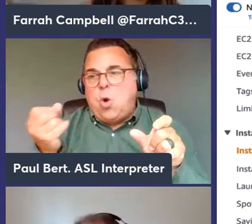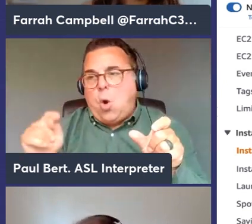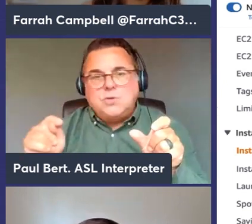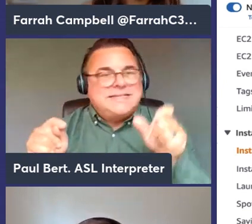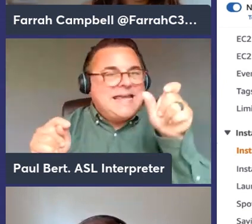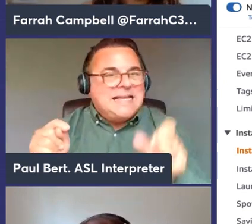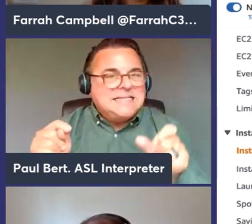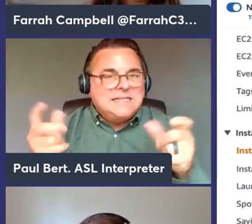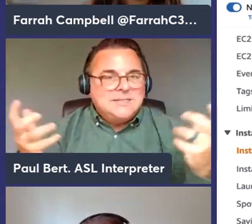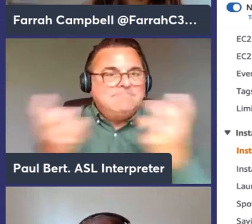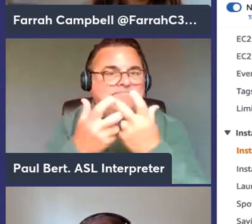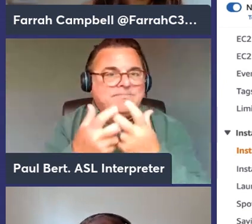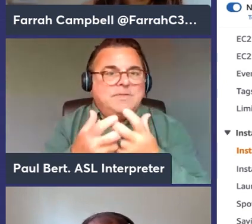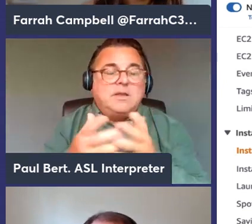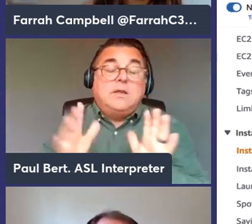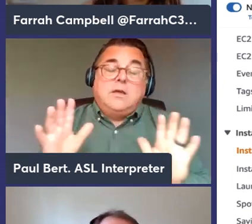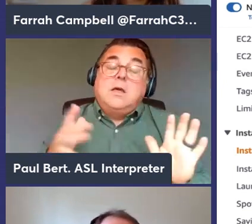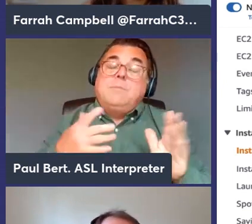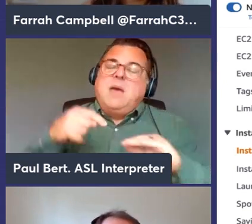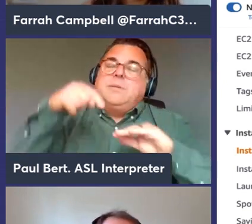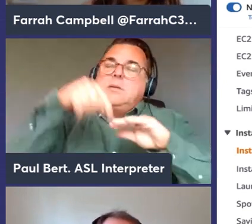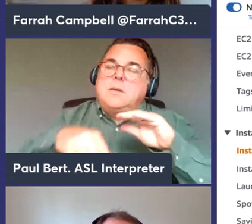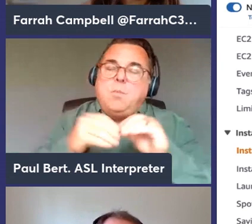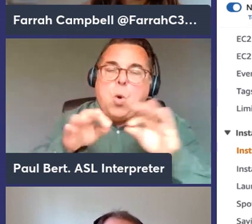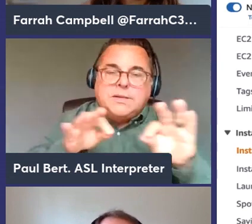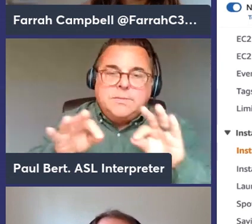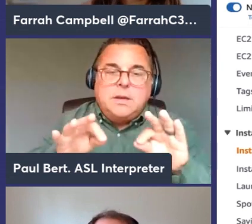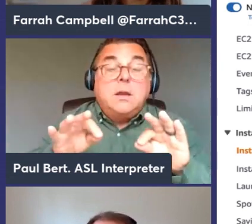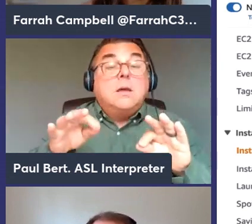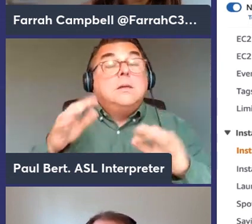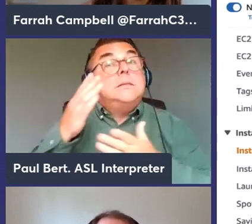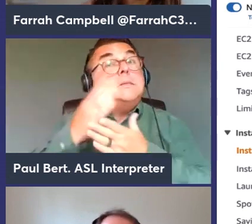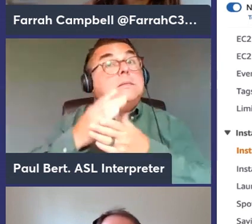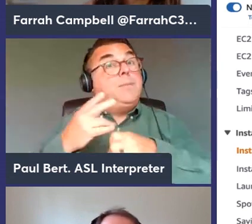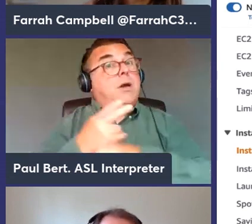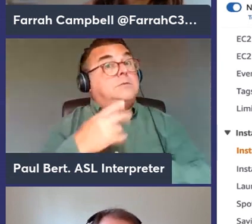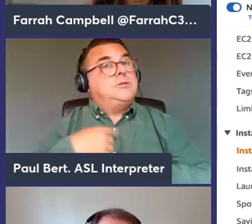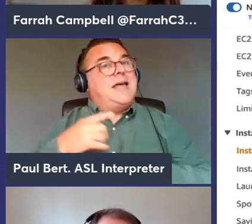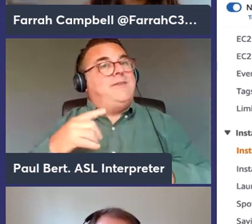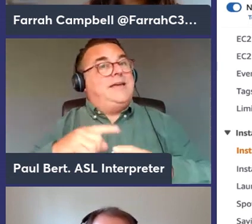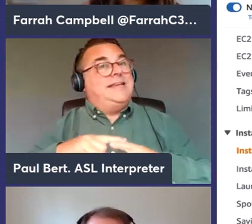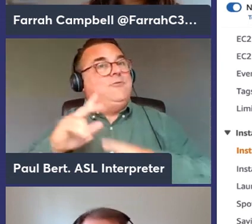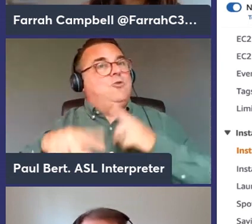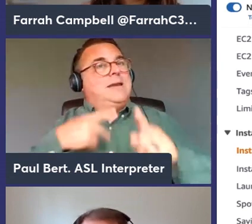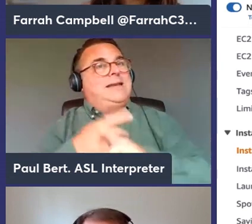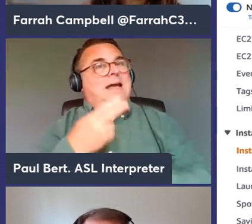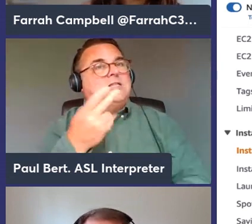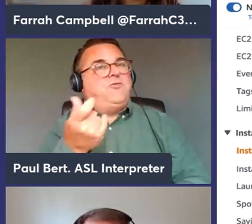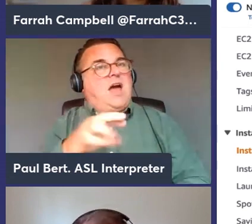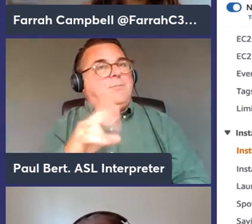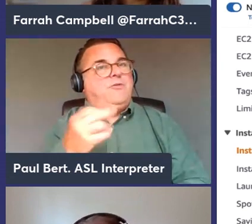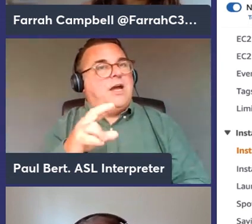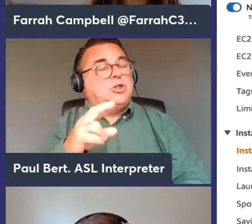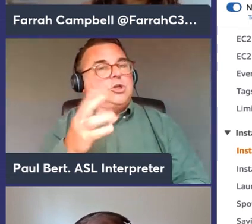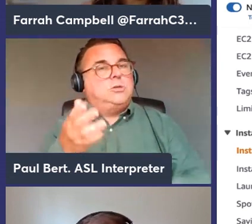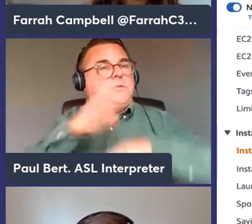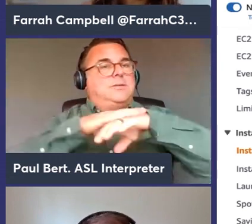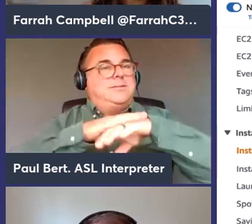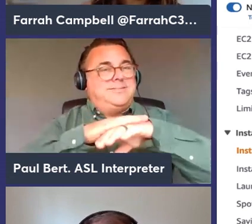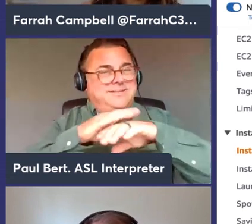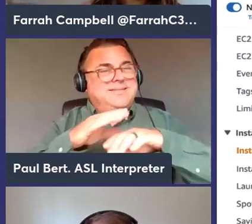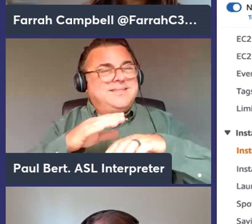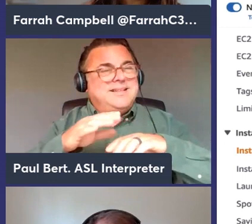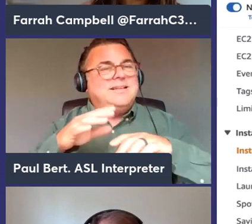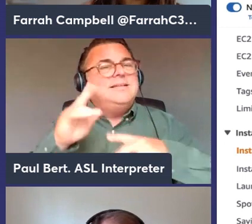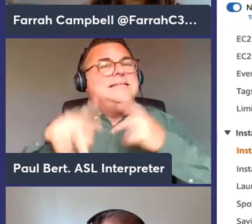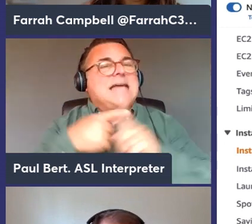Now that being said, and maybe I'm diving a little deeper here, we do have customers running a type 2 hypervisor on top of it, such